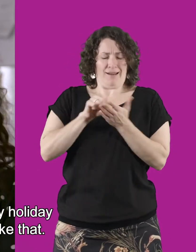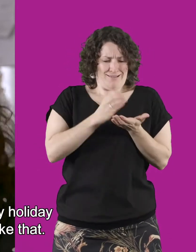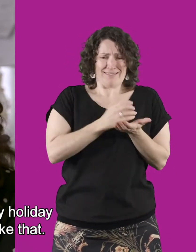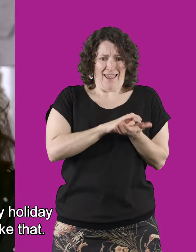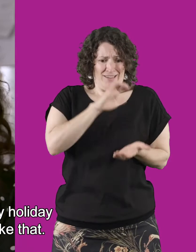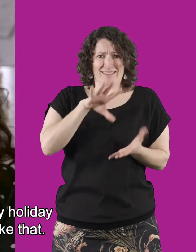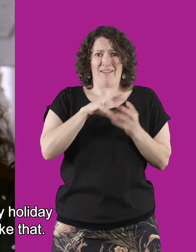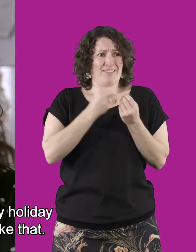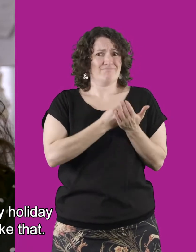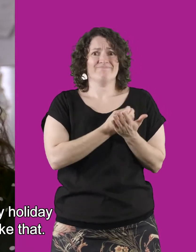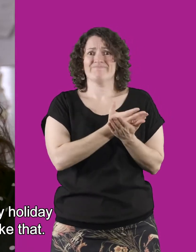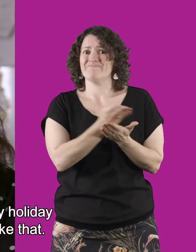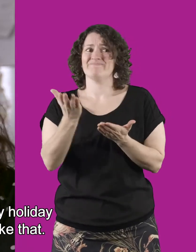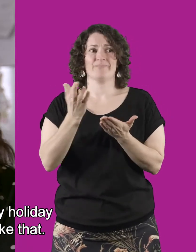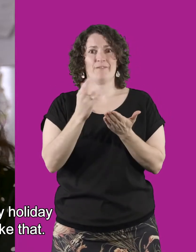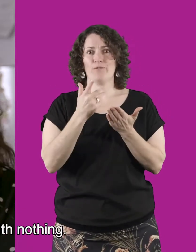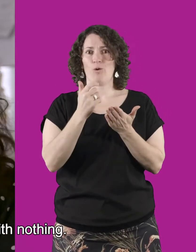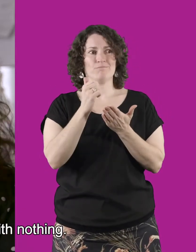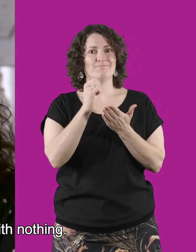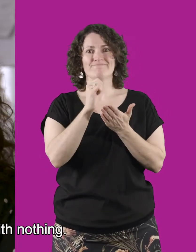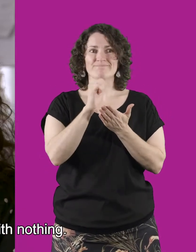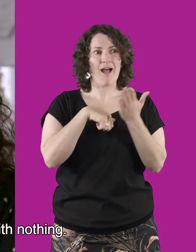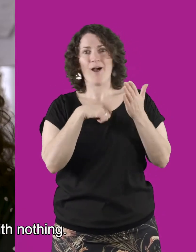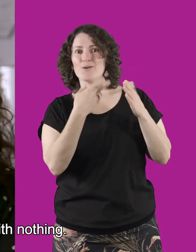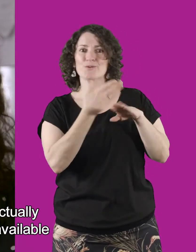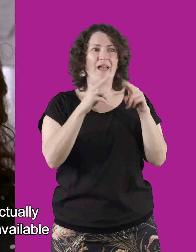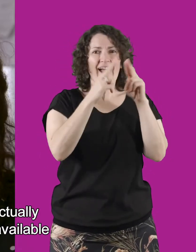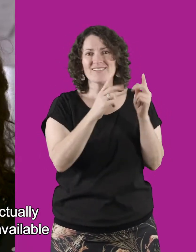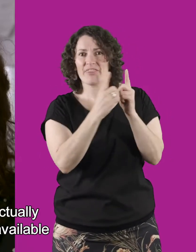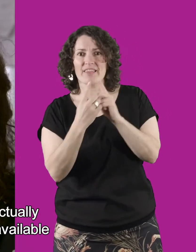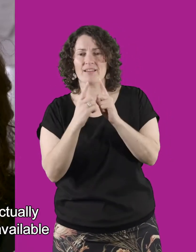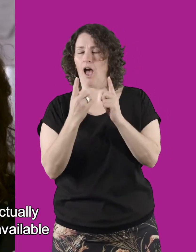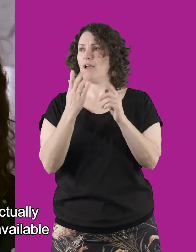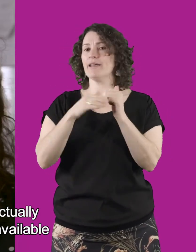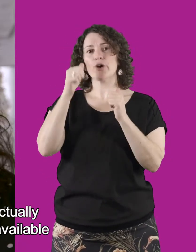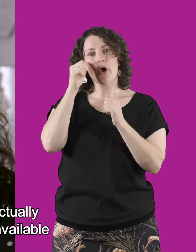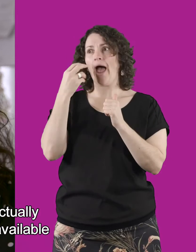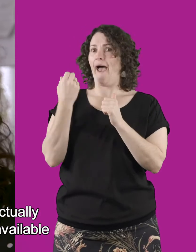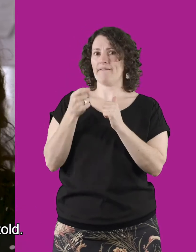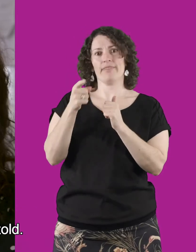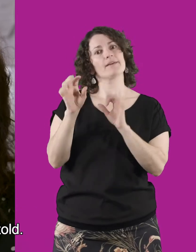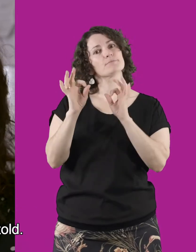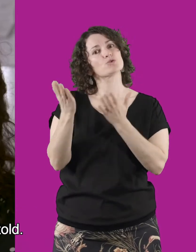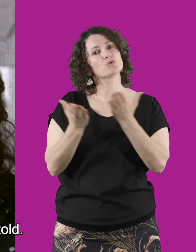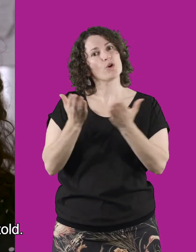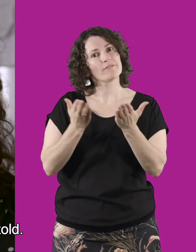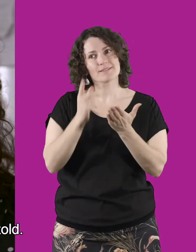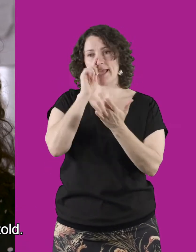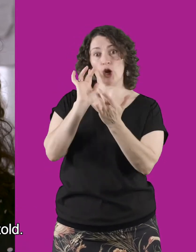used all my holiday pay, everything. Like, and we came up here with nothing. But there was actually these resources available if I had